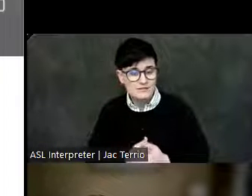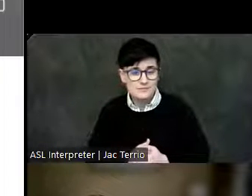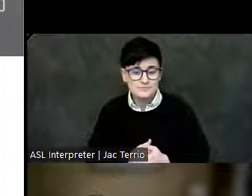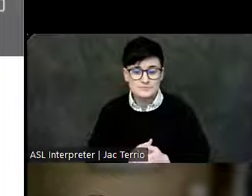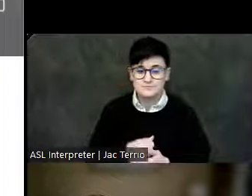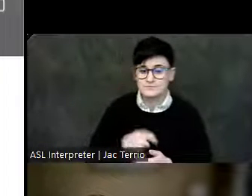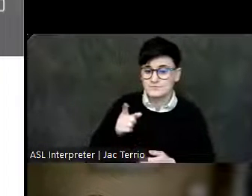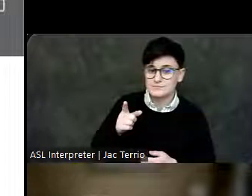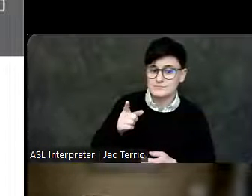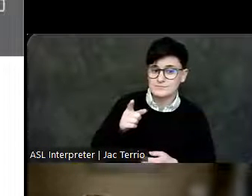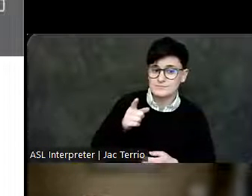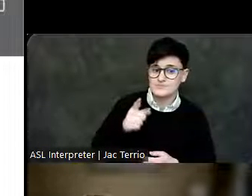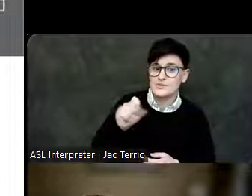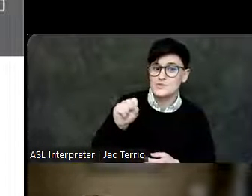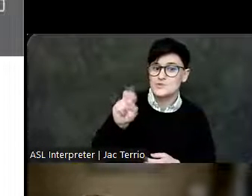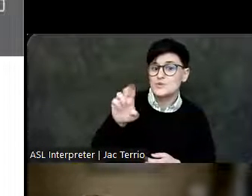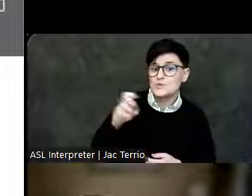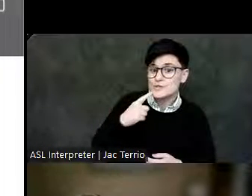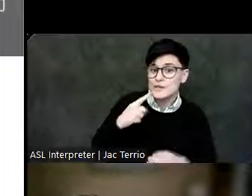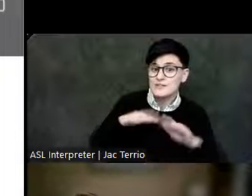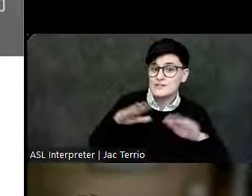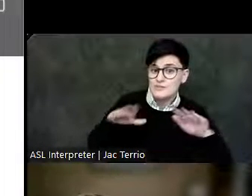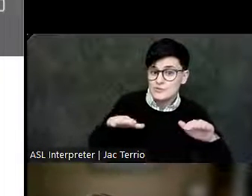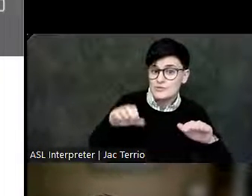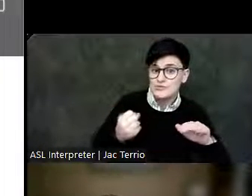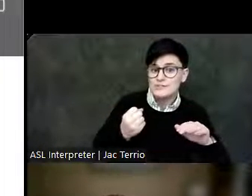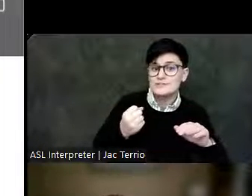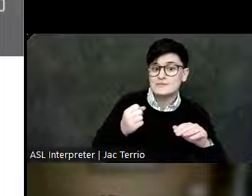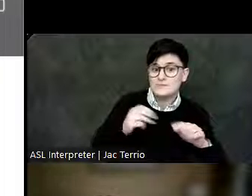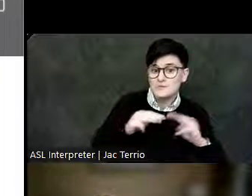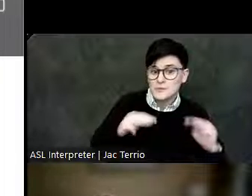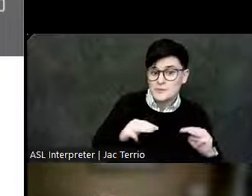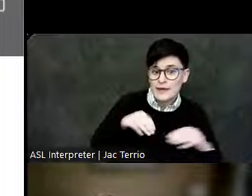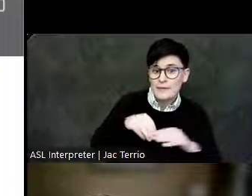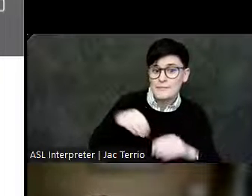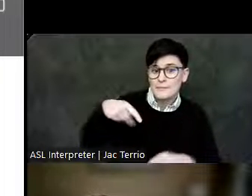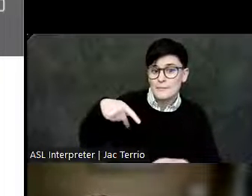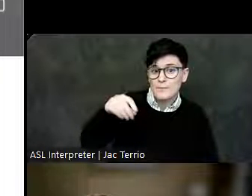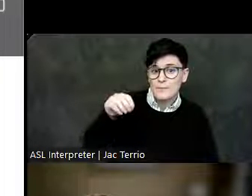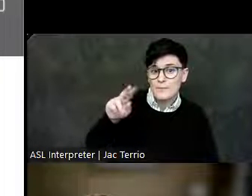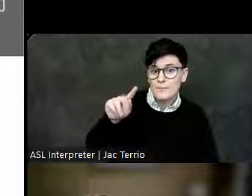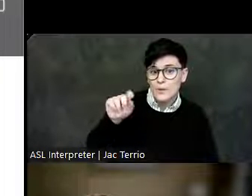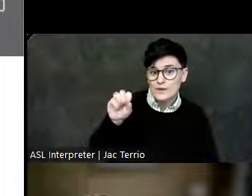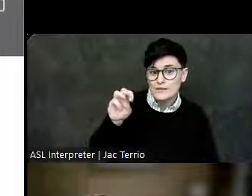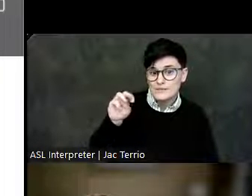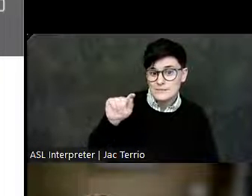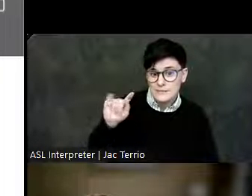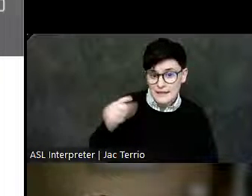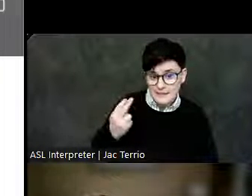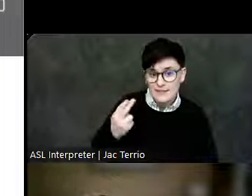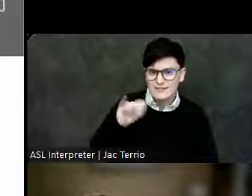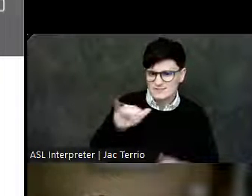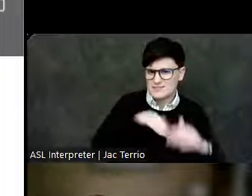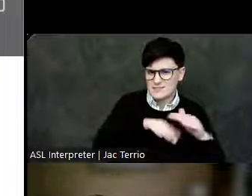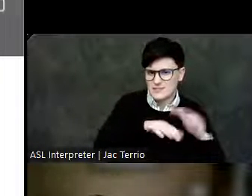The Children's Museum in Portsmouth is always a good place to go. That's Yeah. accessible. The Discovery Museum, though it's